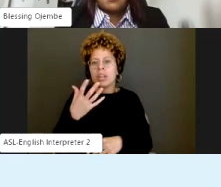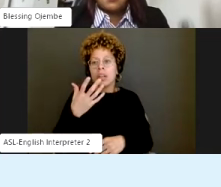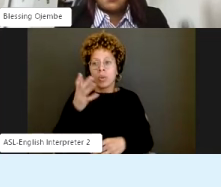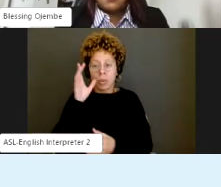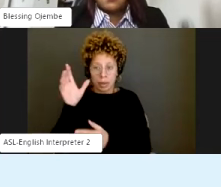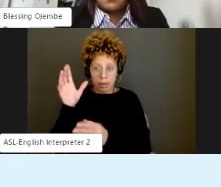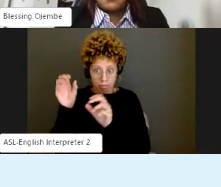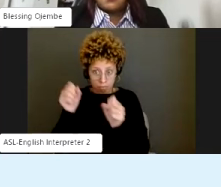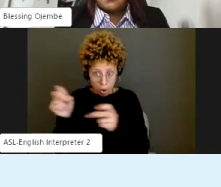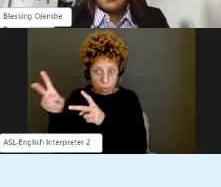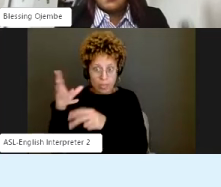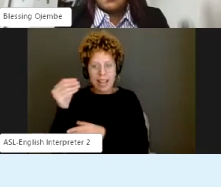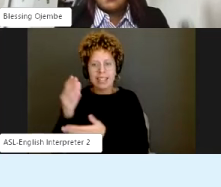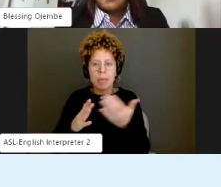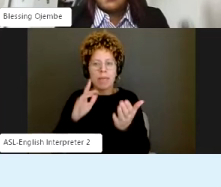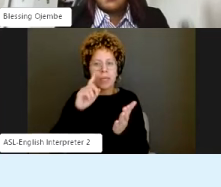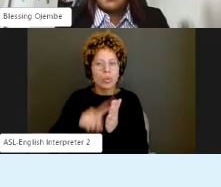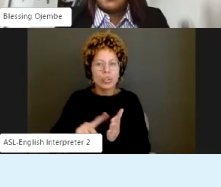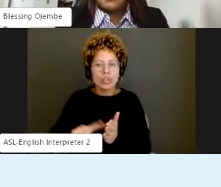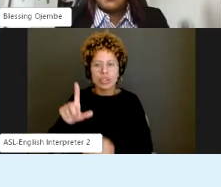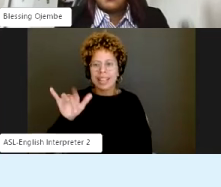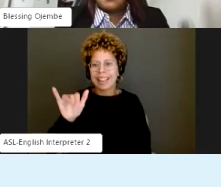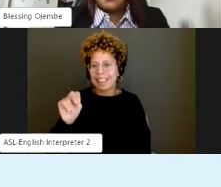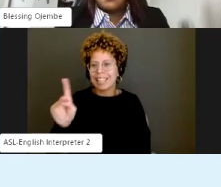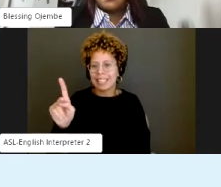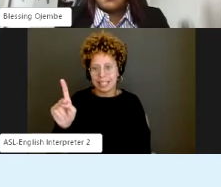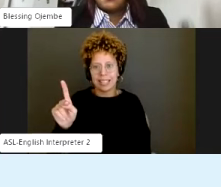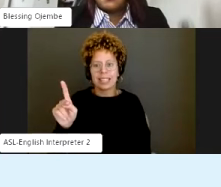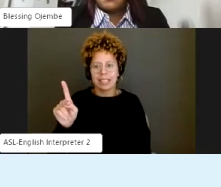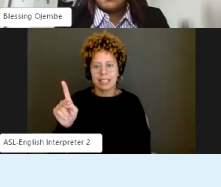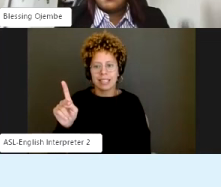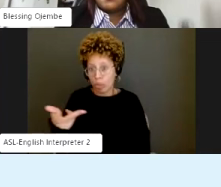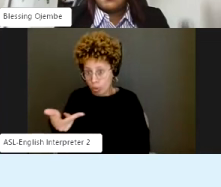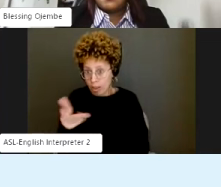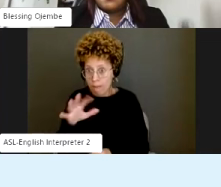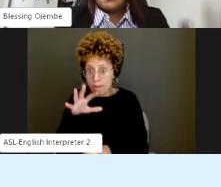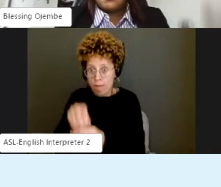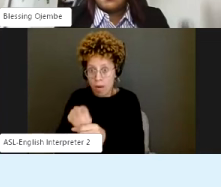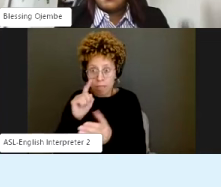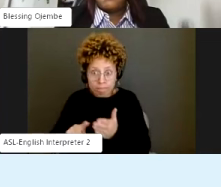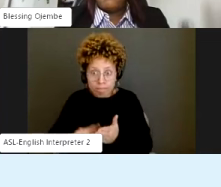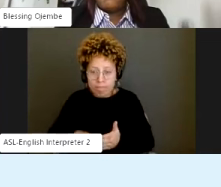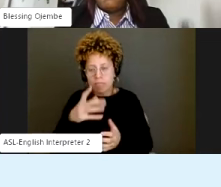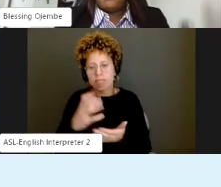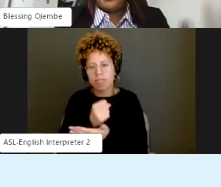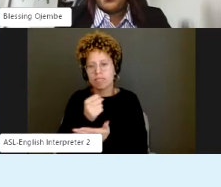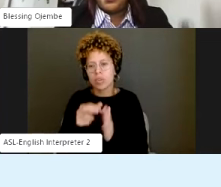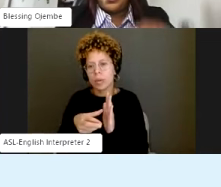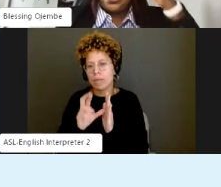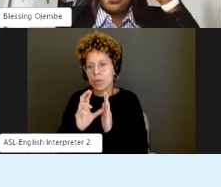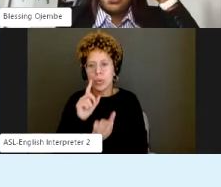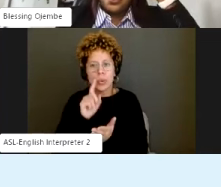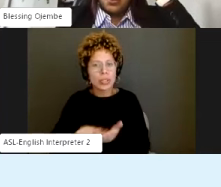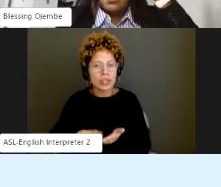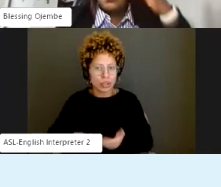and links that the speakers are involved in for you to review. If you're interested in looking at